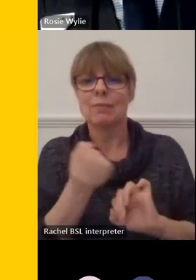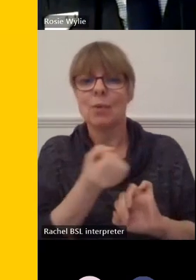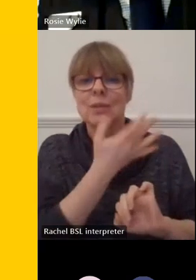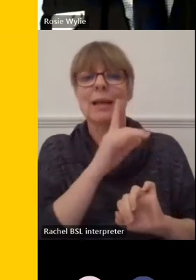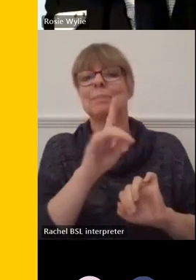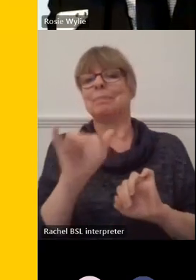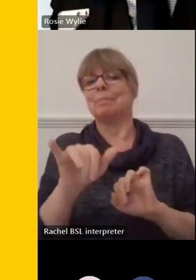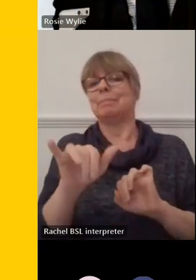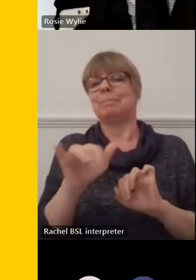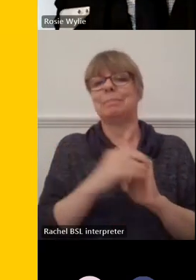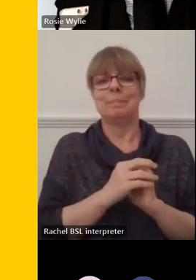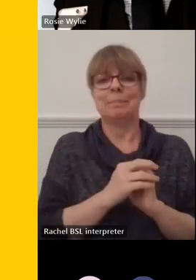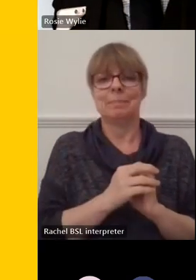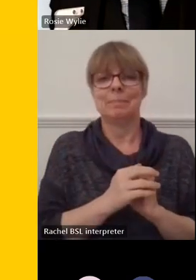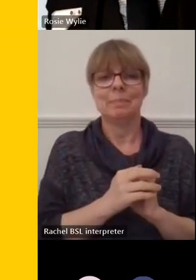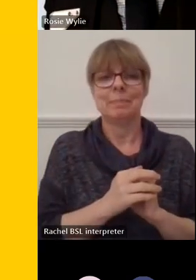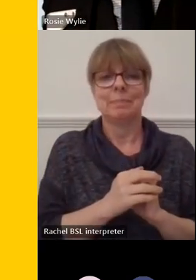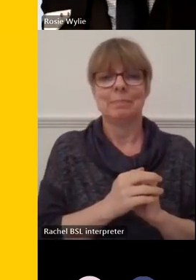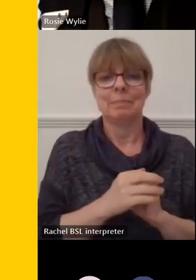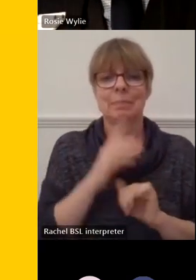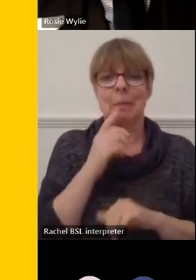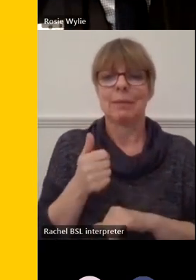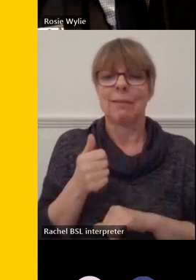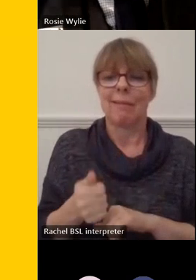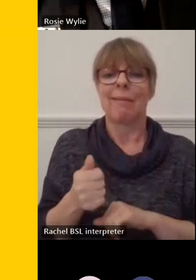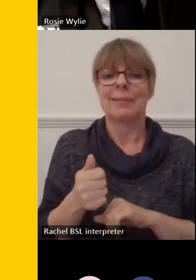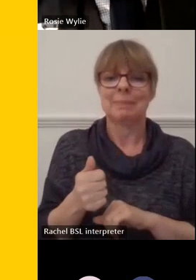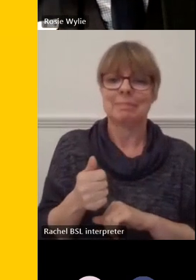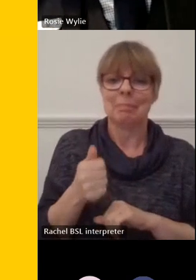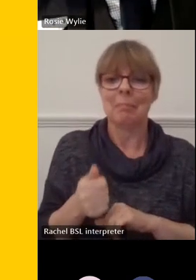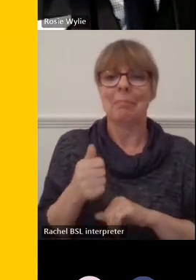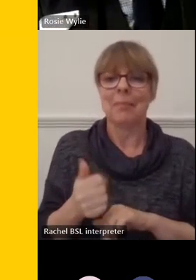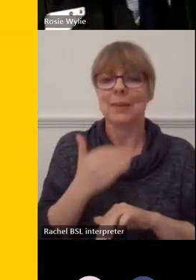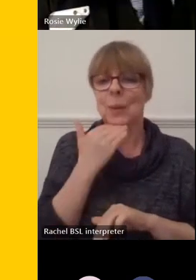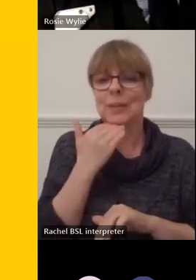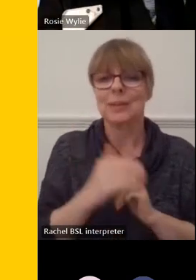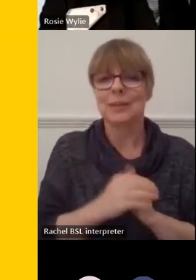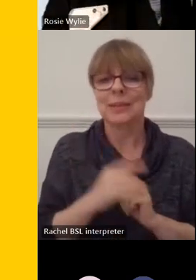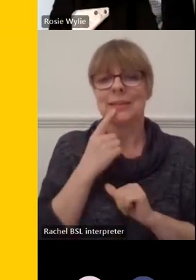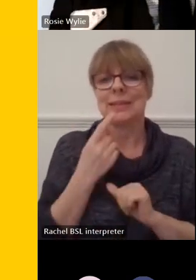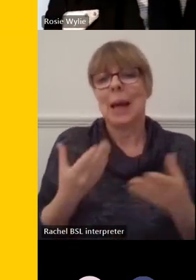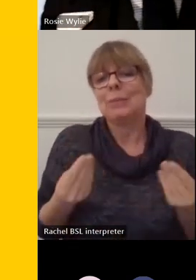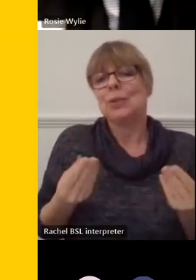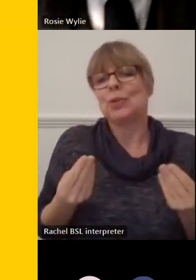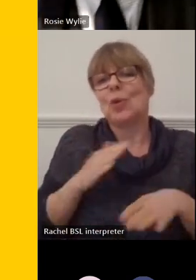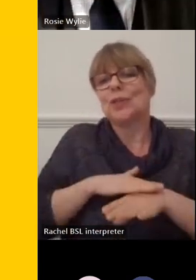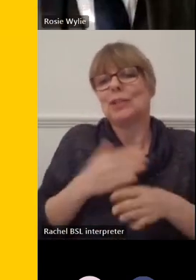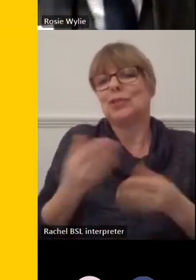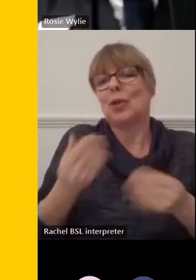So maybe I'm not pressing hard enough. Okay. You just need to press it a bit harder. A bit harder. Okay, that's you know, I'm a soft touch. So,